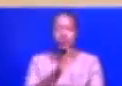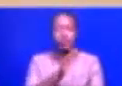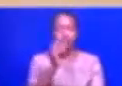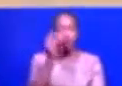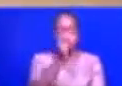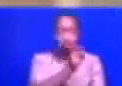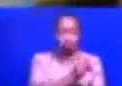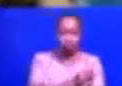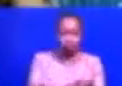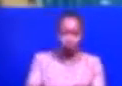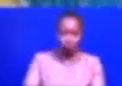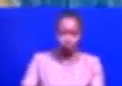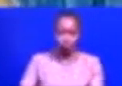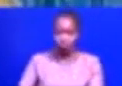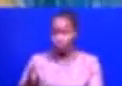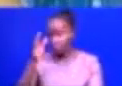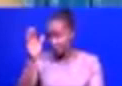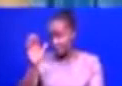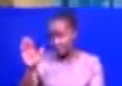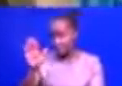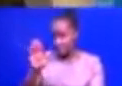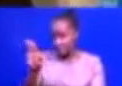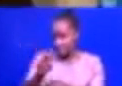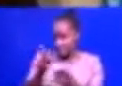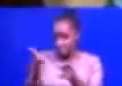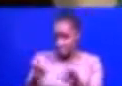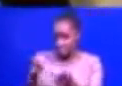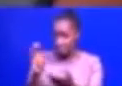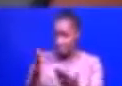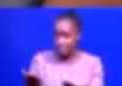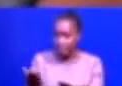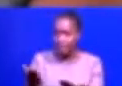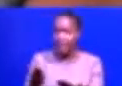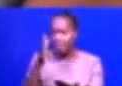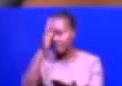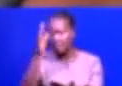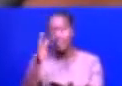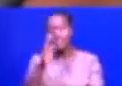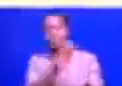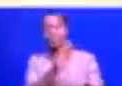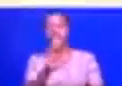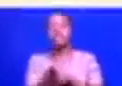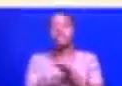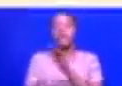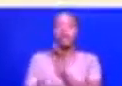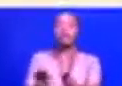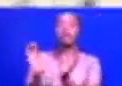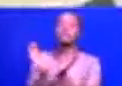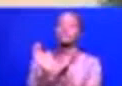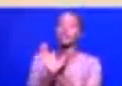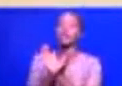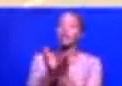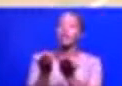p.m., the place to be is Nyayo Stadium, all through to Sunday evening. That is where the deal will